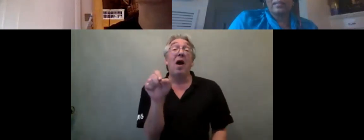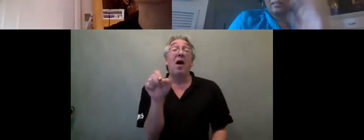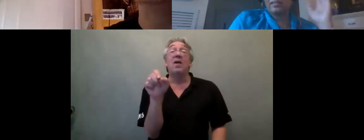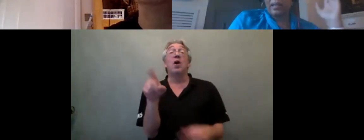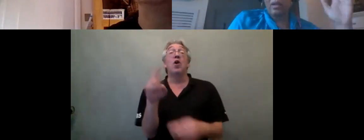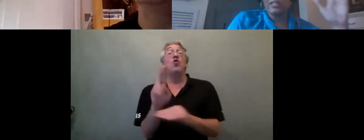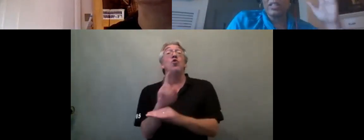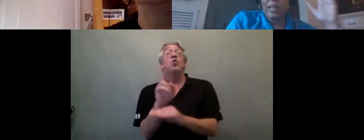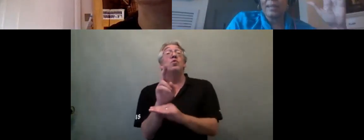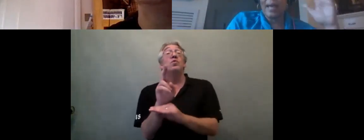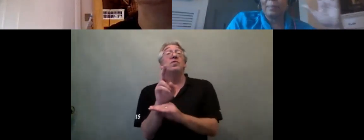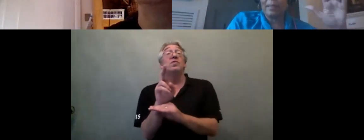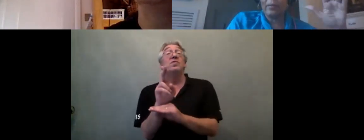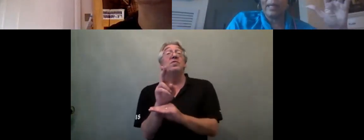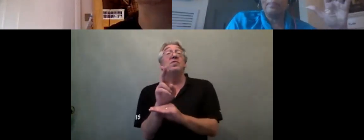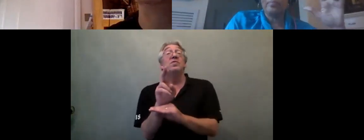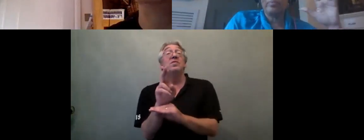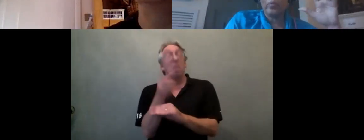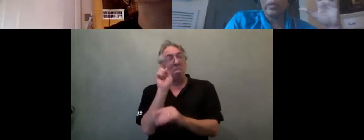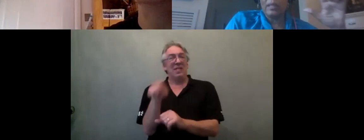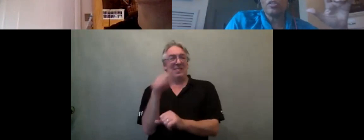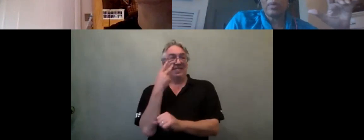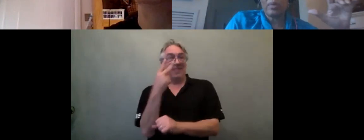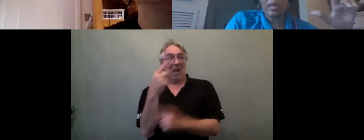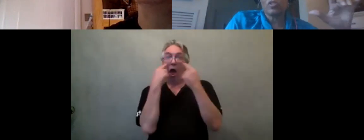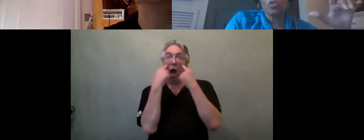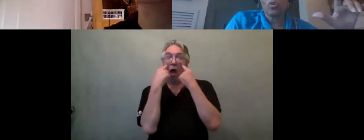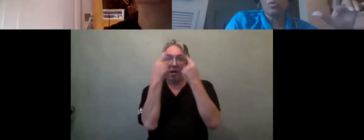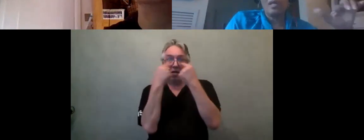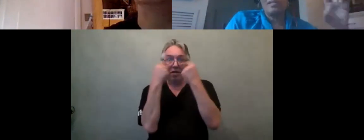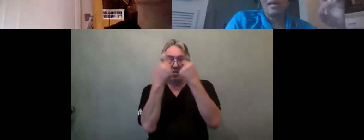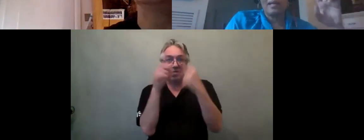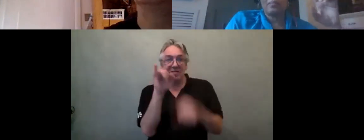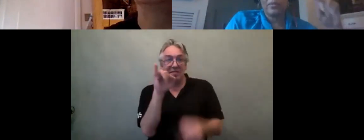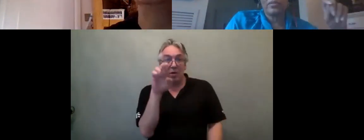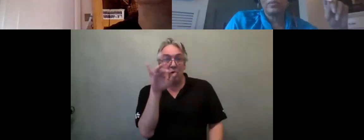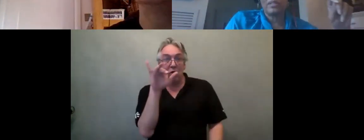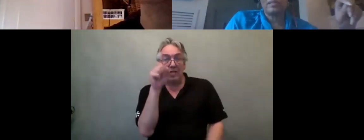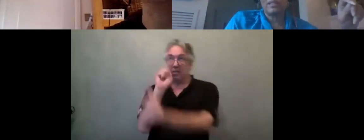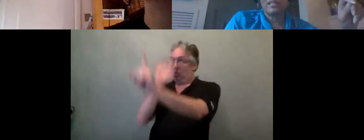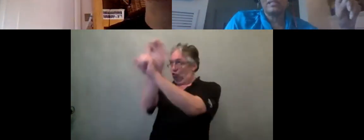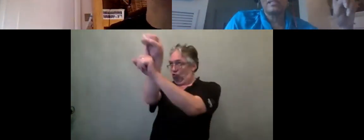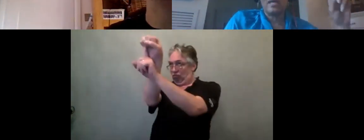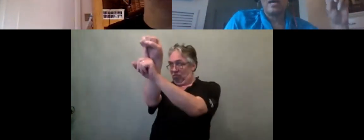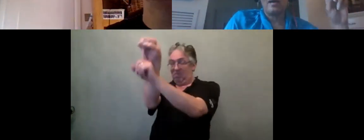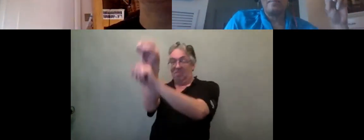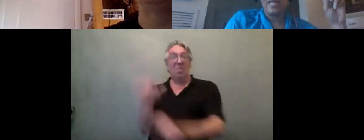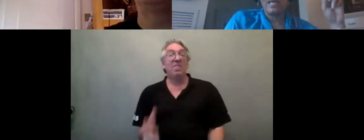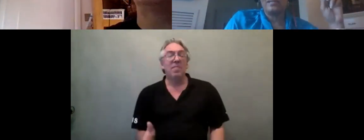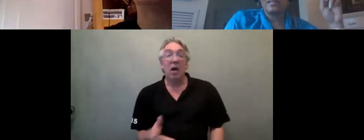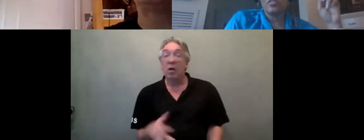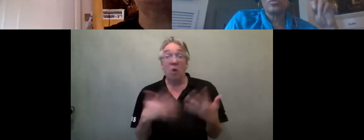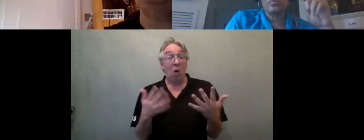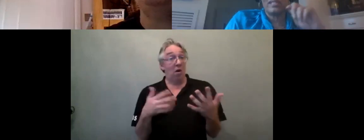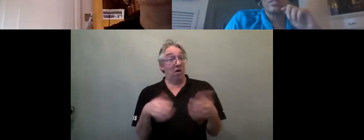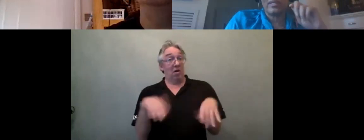the technology, yes, absolutely, but we need to make sure that persons with disabilities